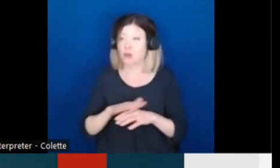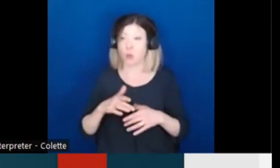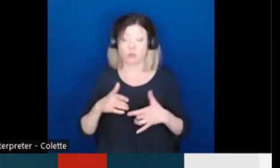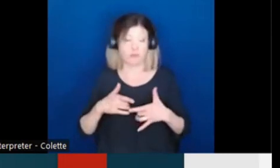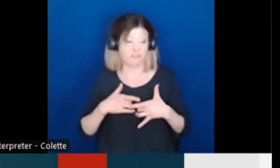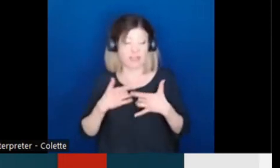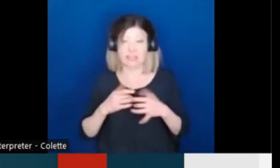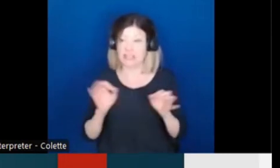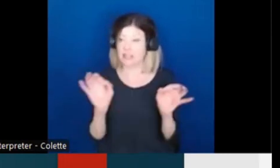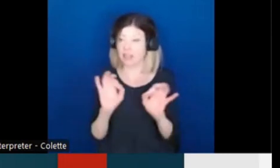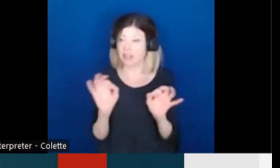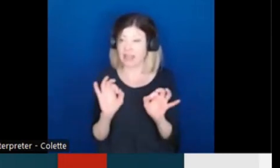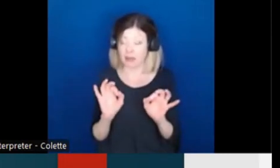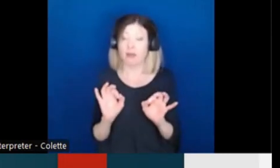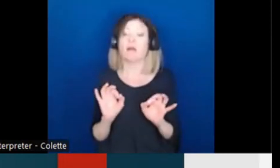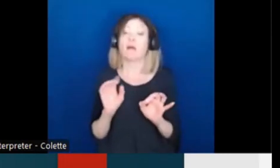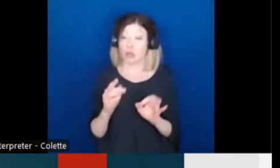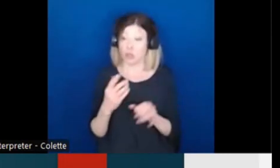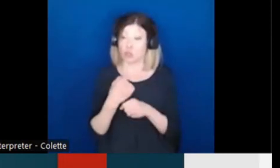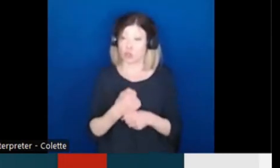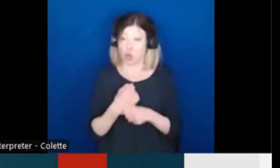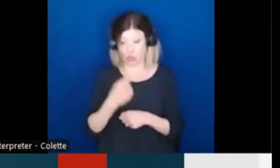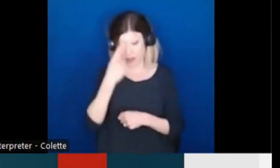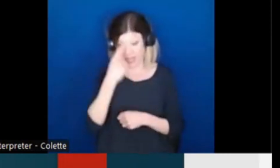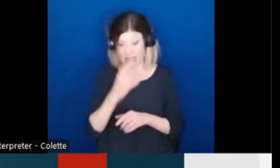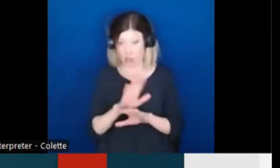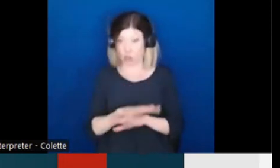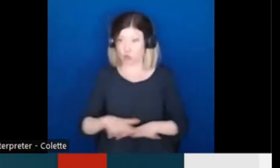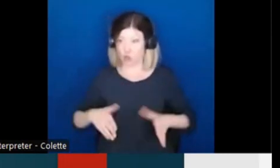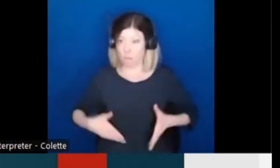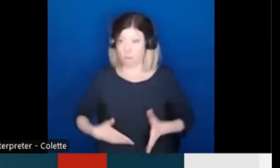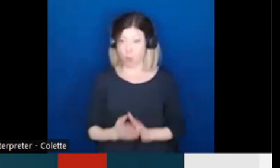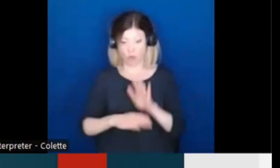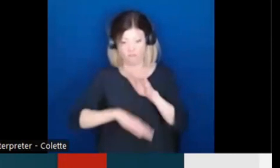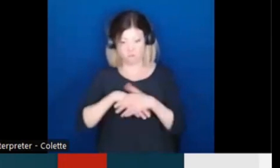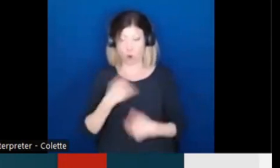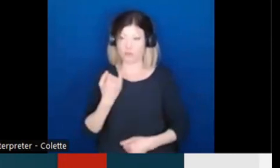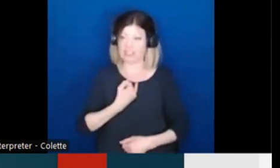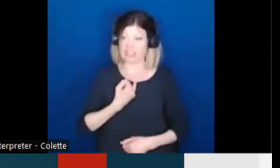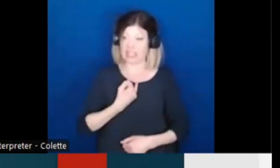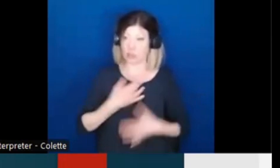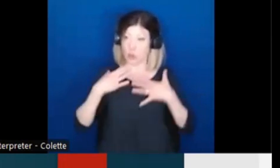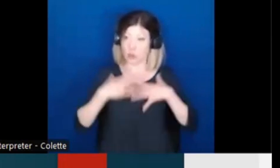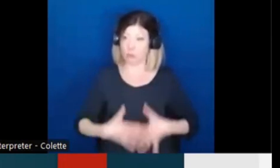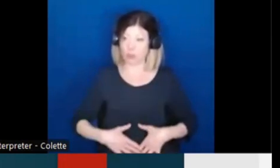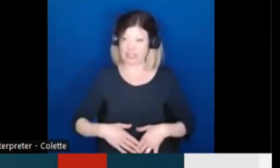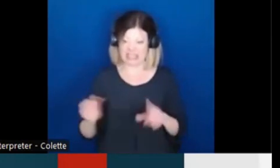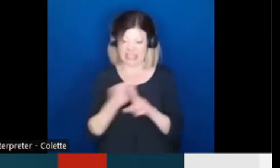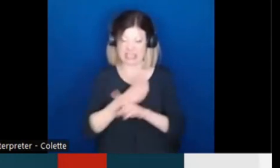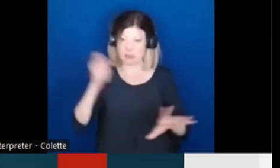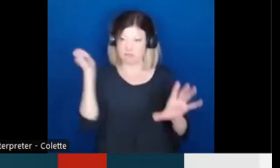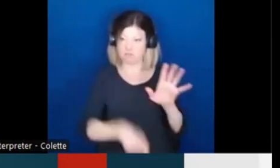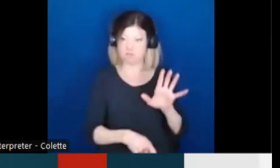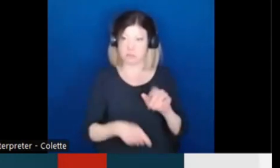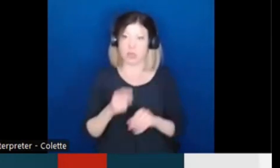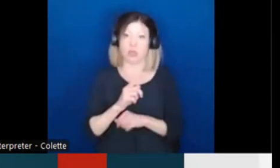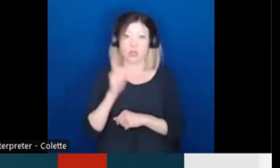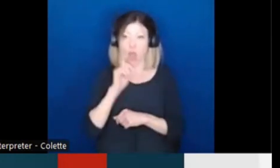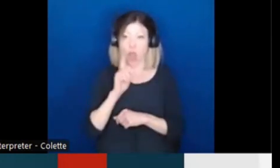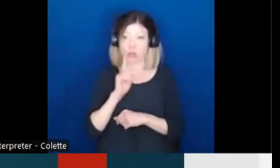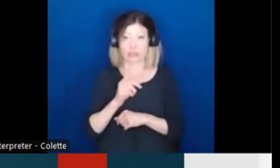are born sinful. You have to punish the body to save the soul. Girls in particular need to learn very strict kind of